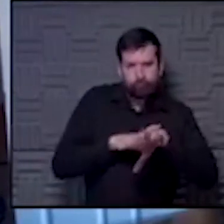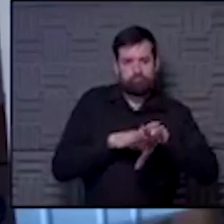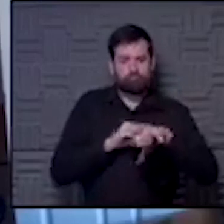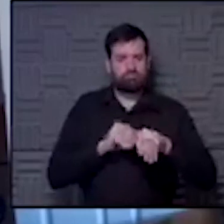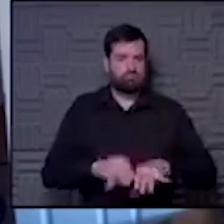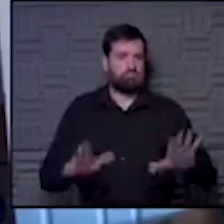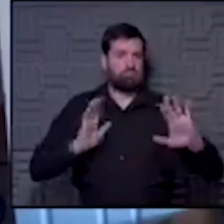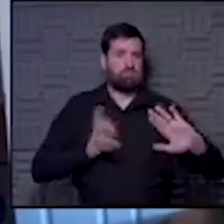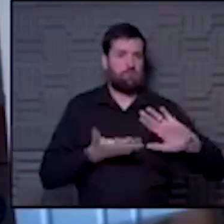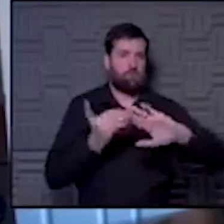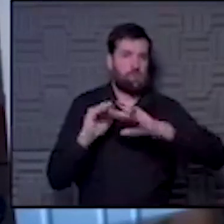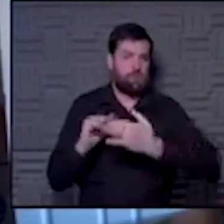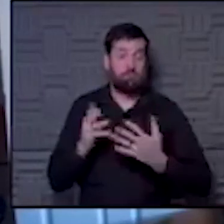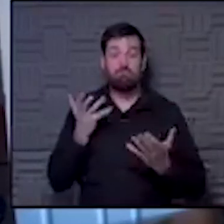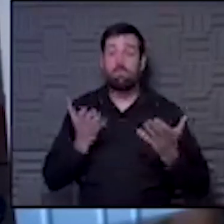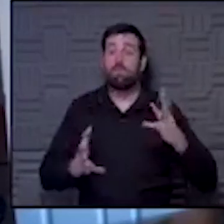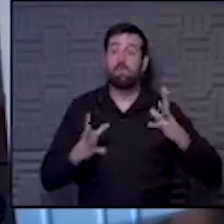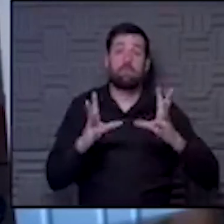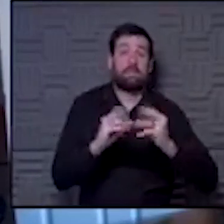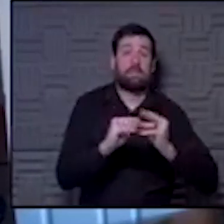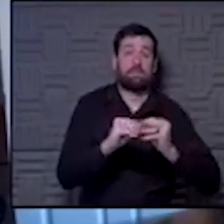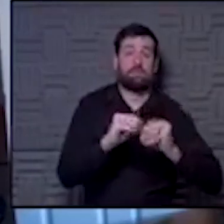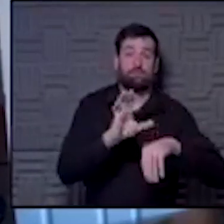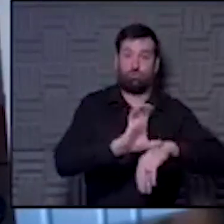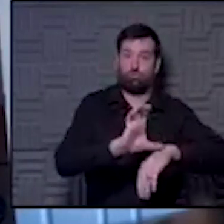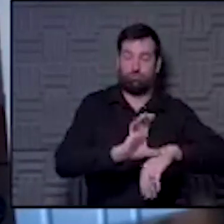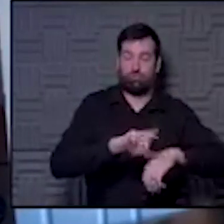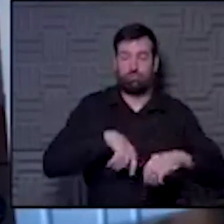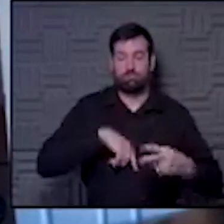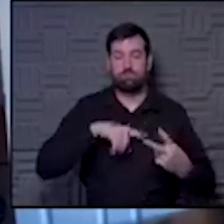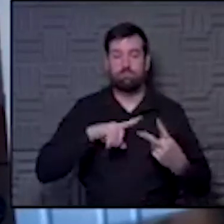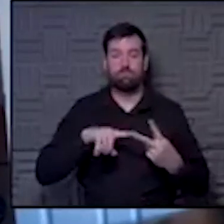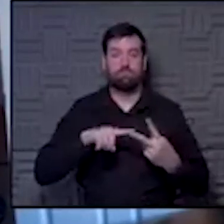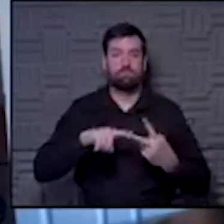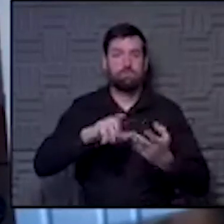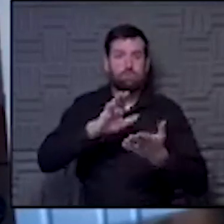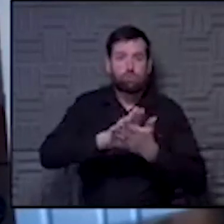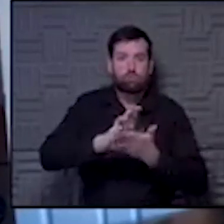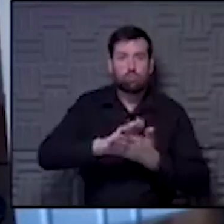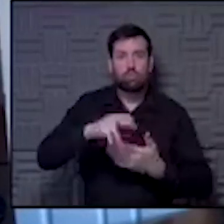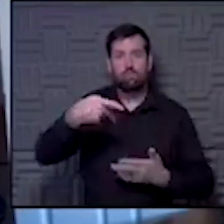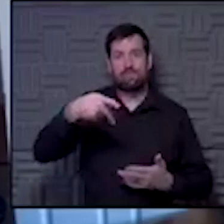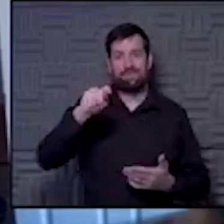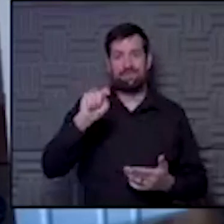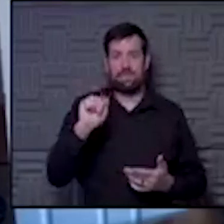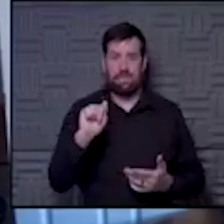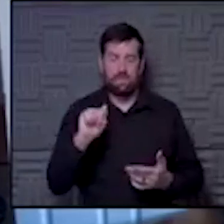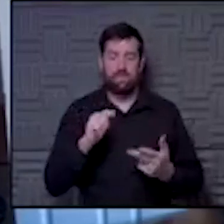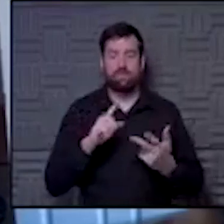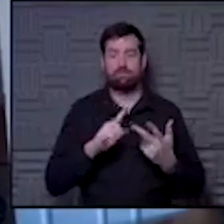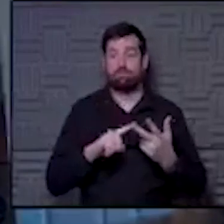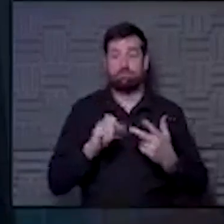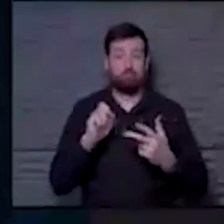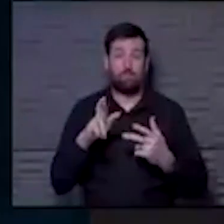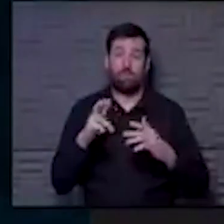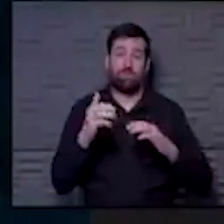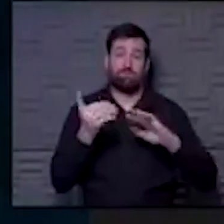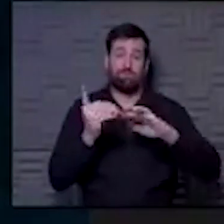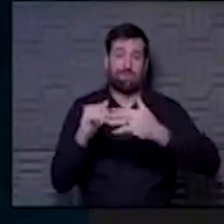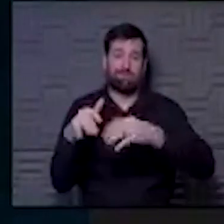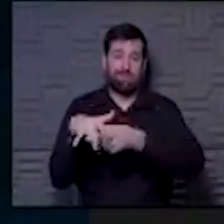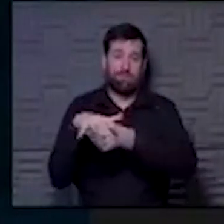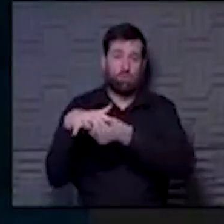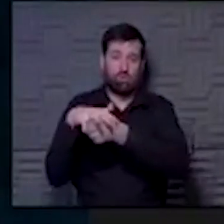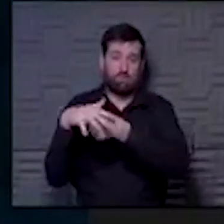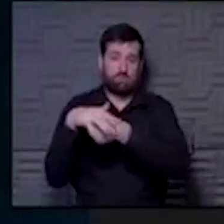So it might be a meeting of a church, or maybe of a school PTA, or maybe it's just a neighborhood association. And